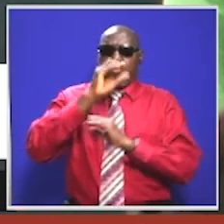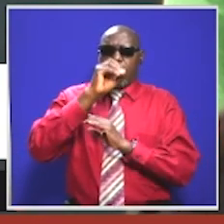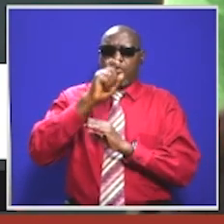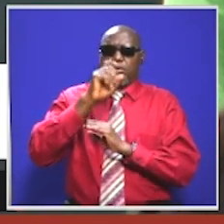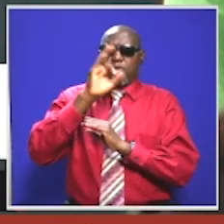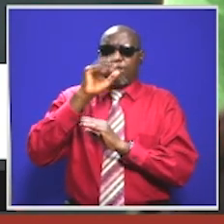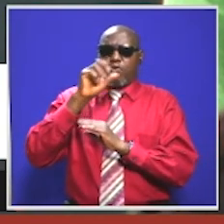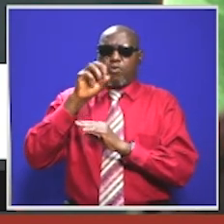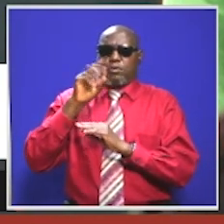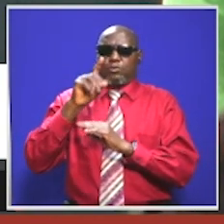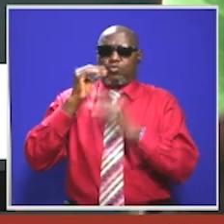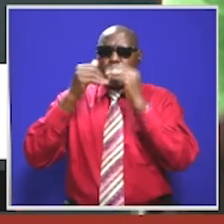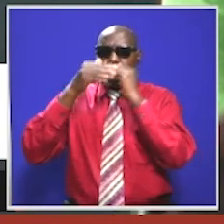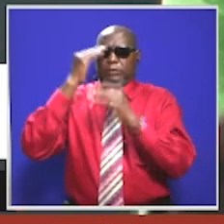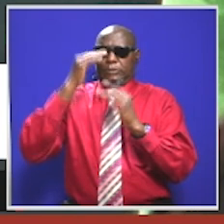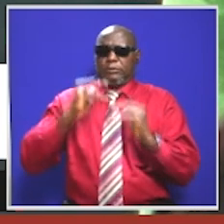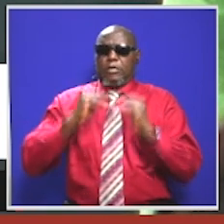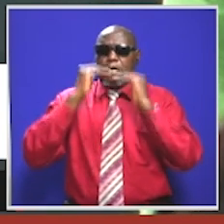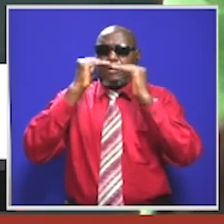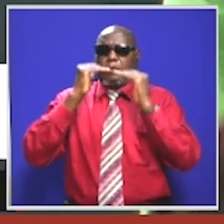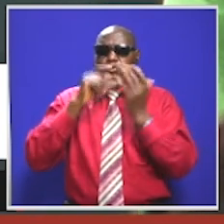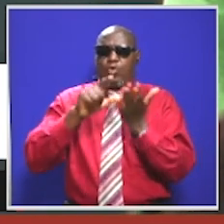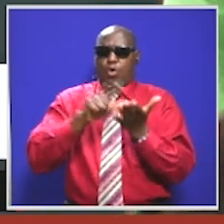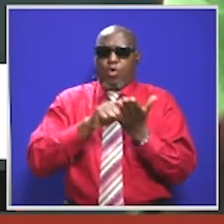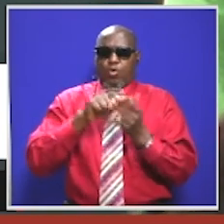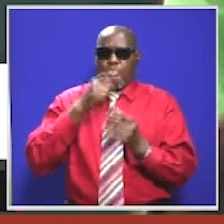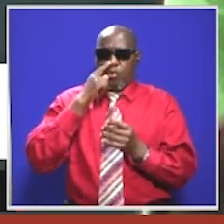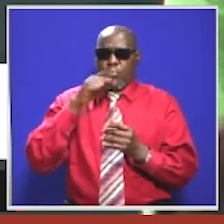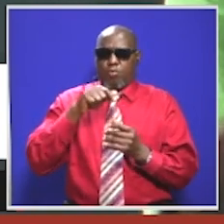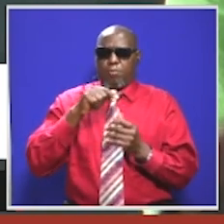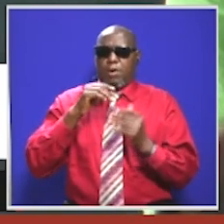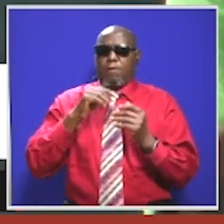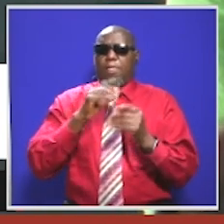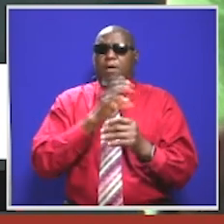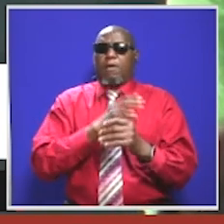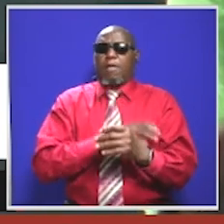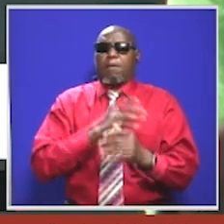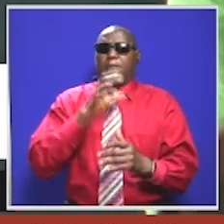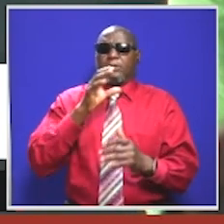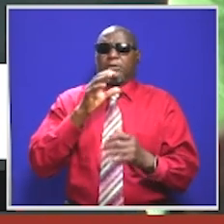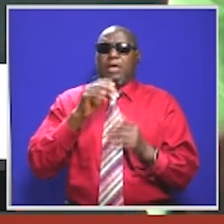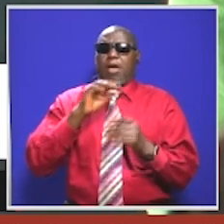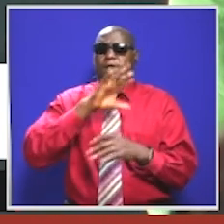enhanced local capacity and trained a generation of African scientific leaders.